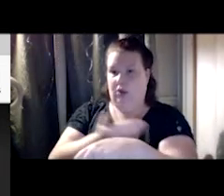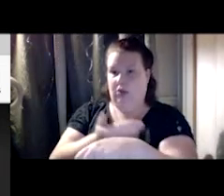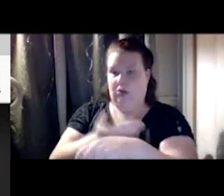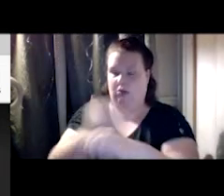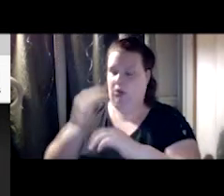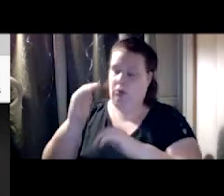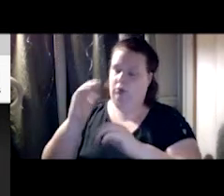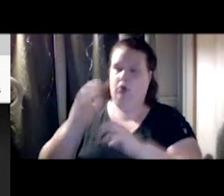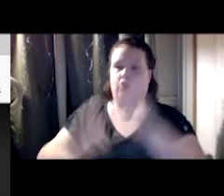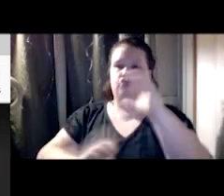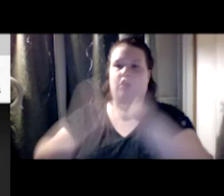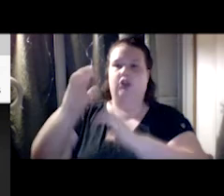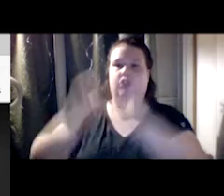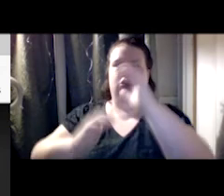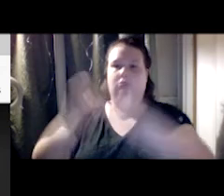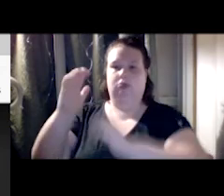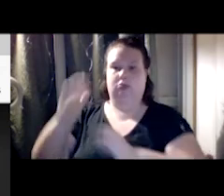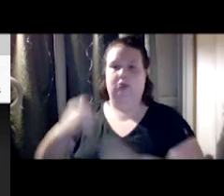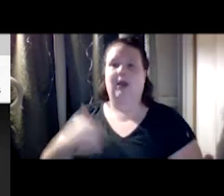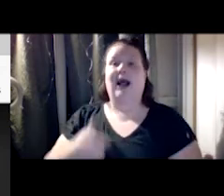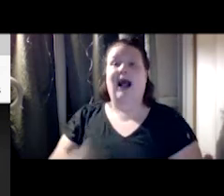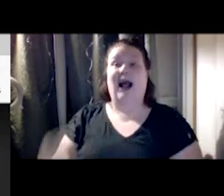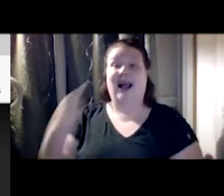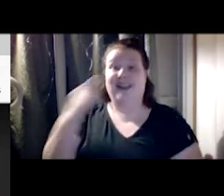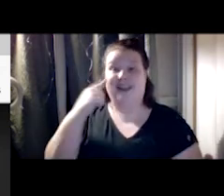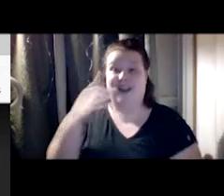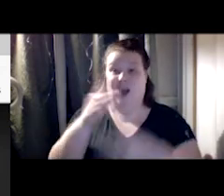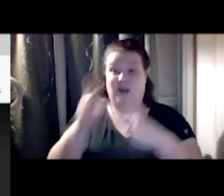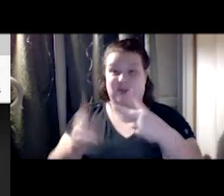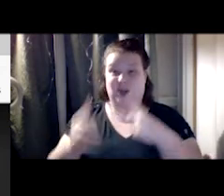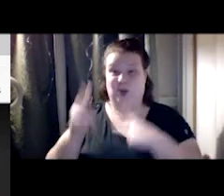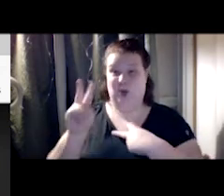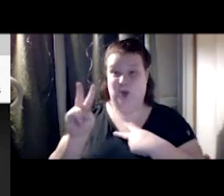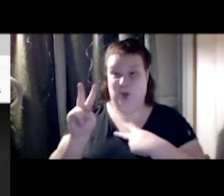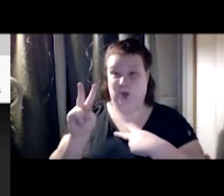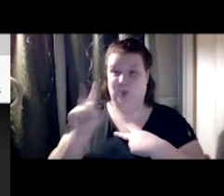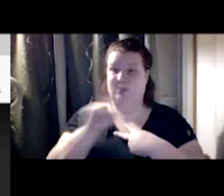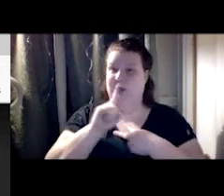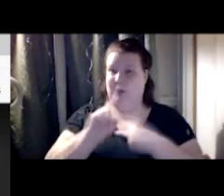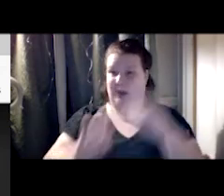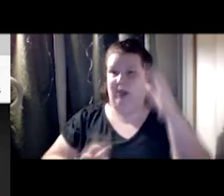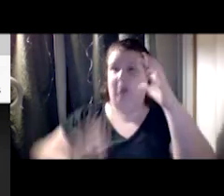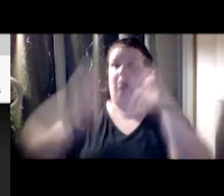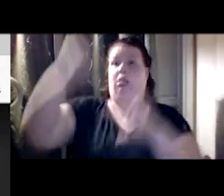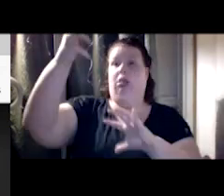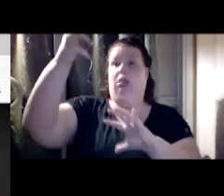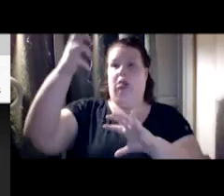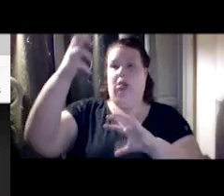very disruptive for the students and for the staff and family.